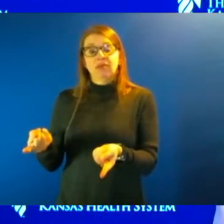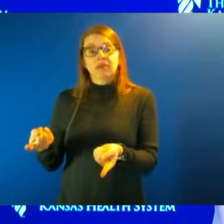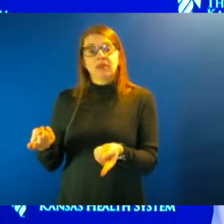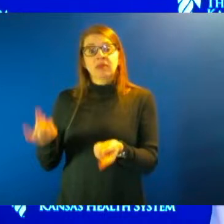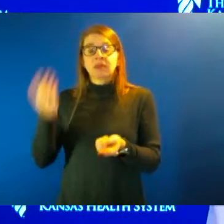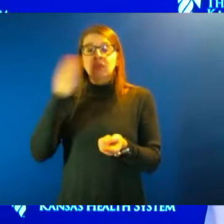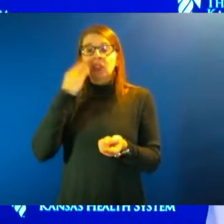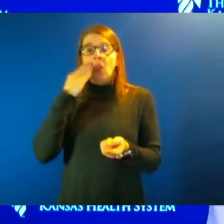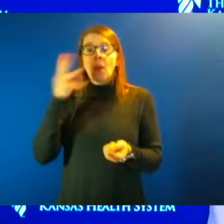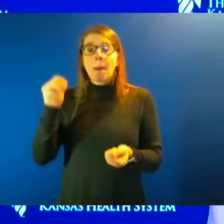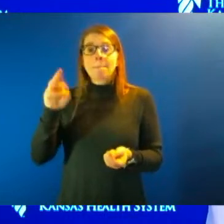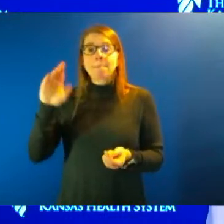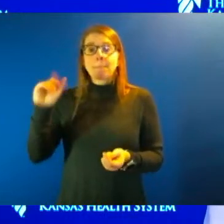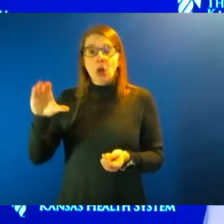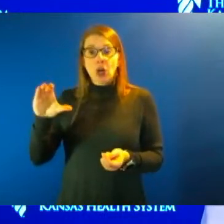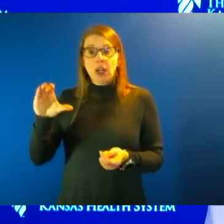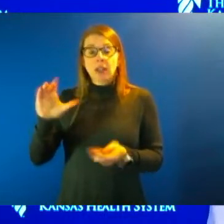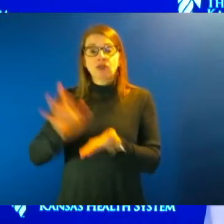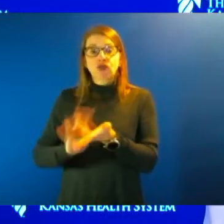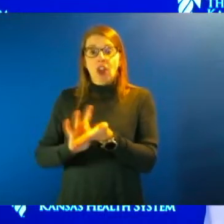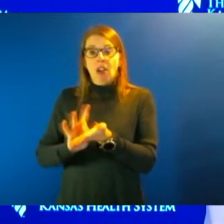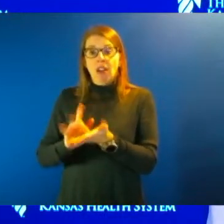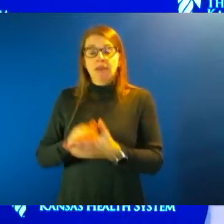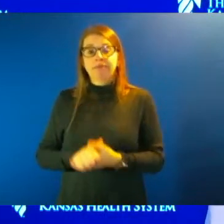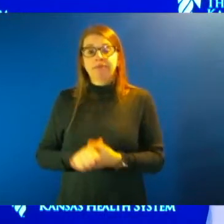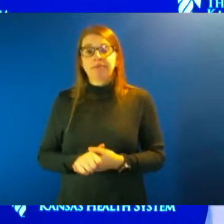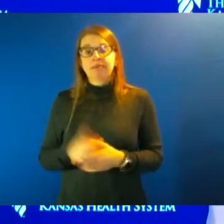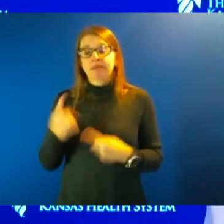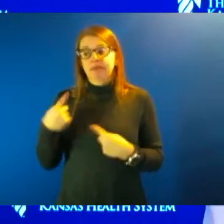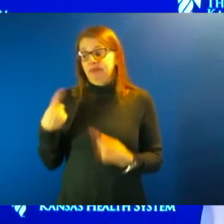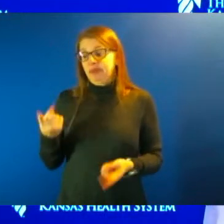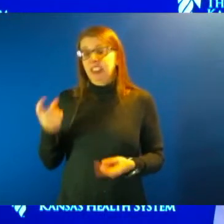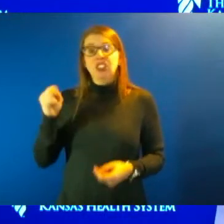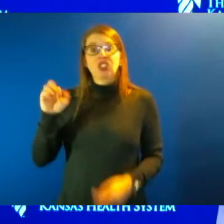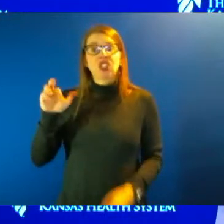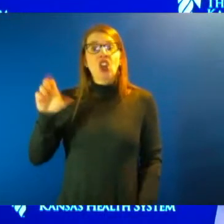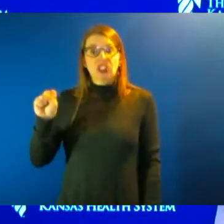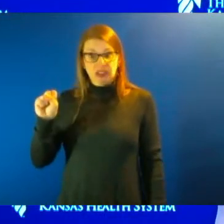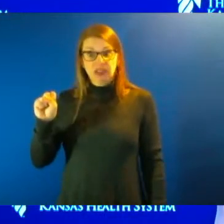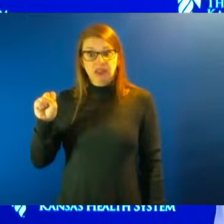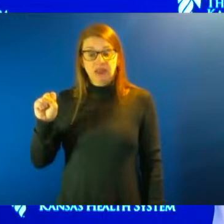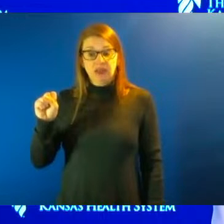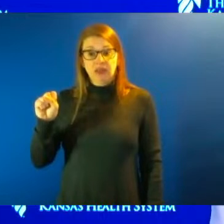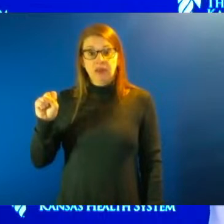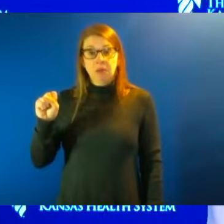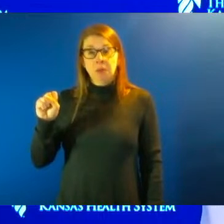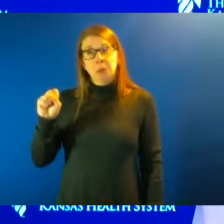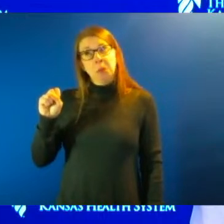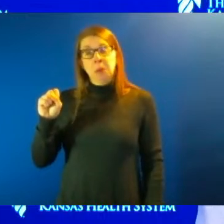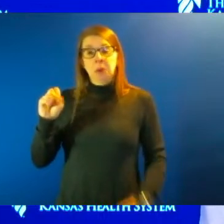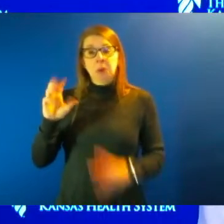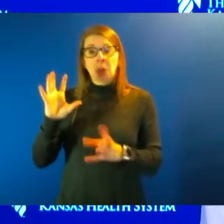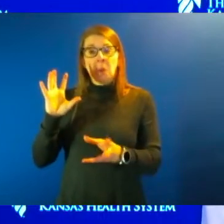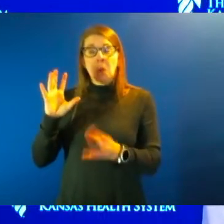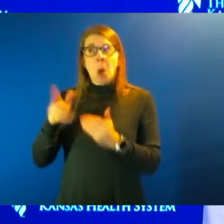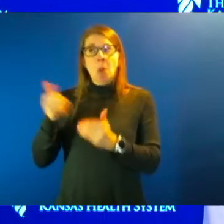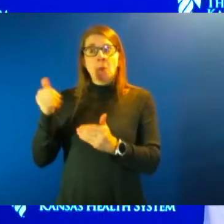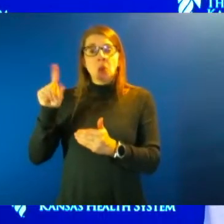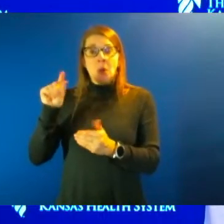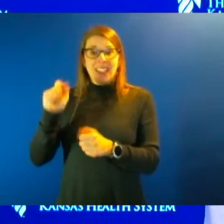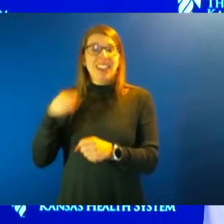Merck drug, I believe, has been around since SARS originally, so almost 20 years that has